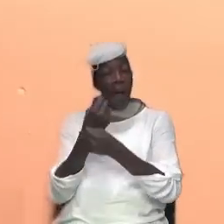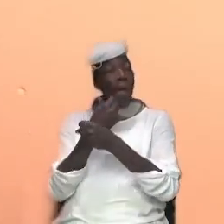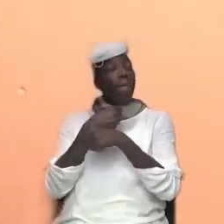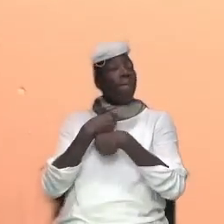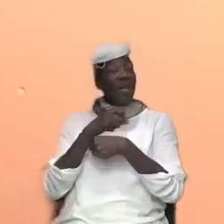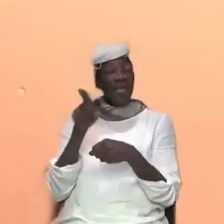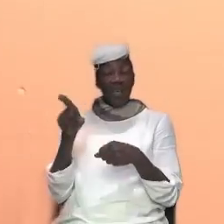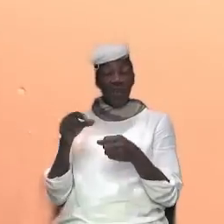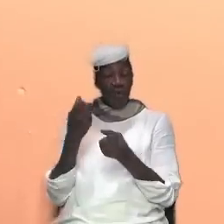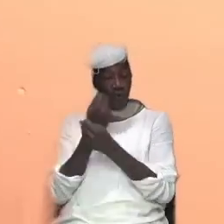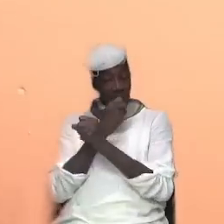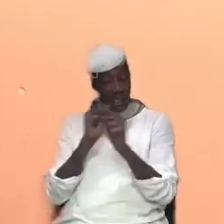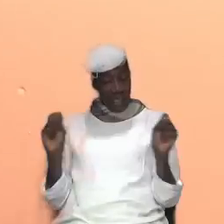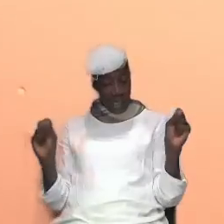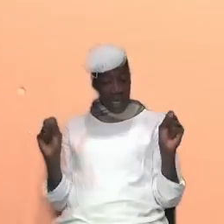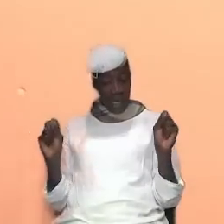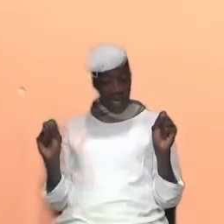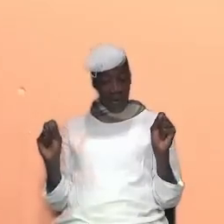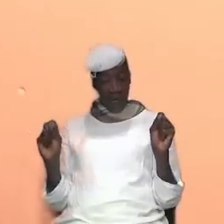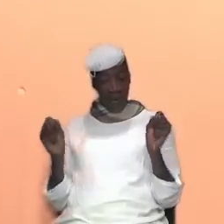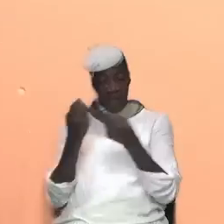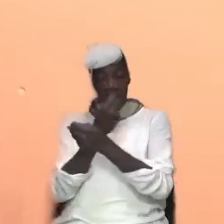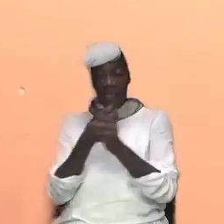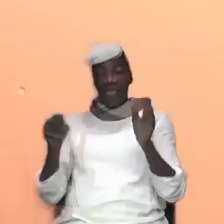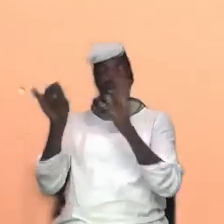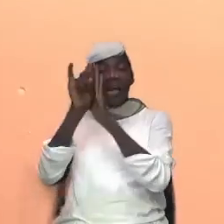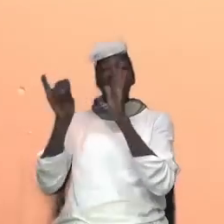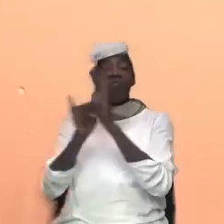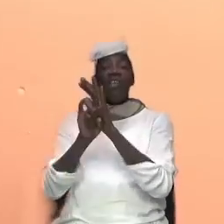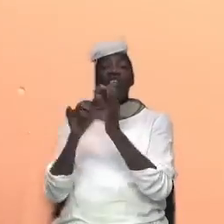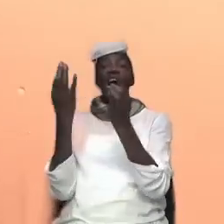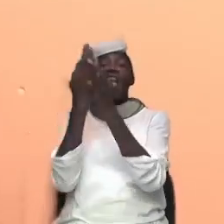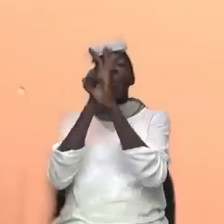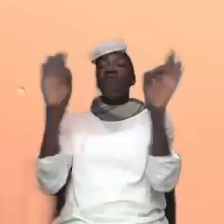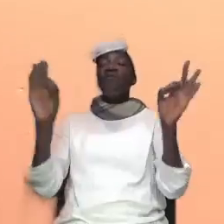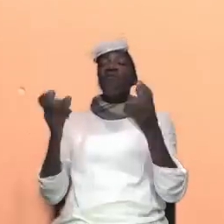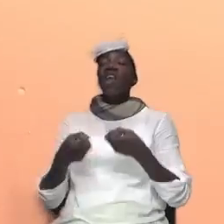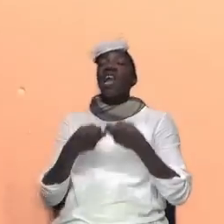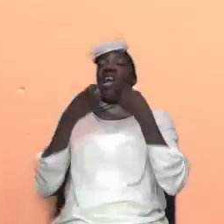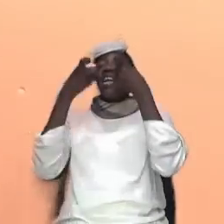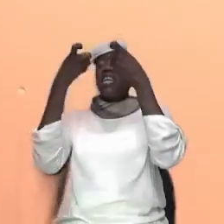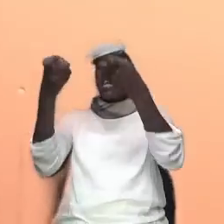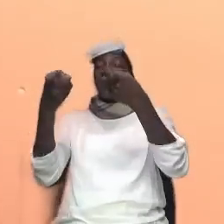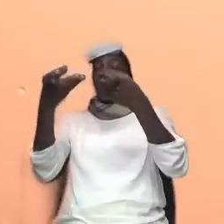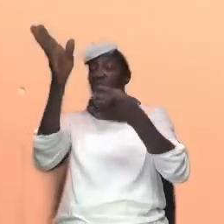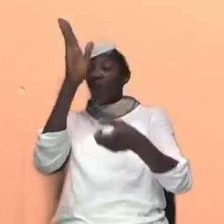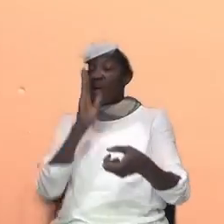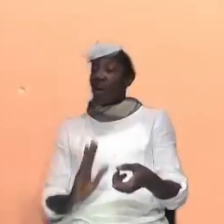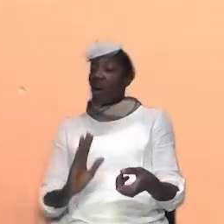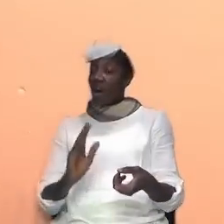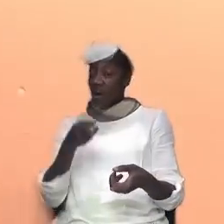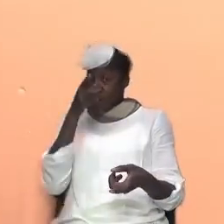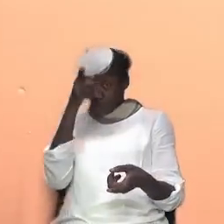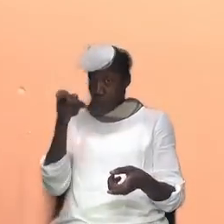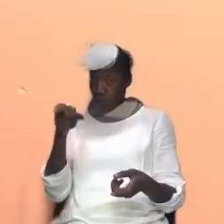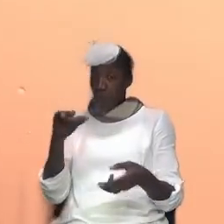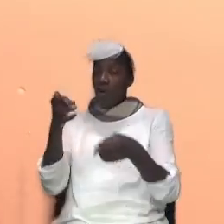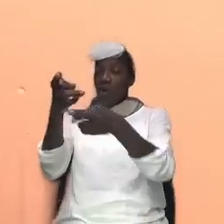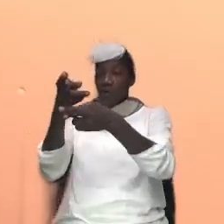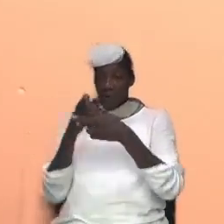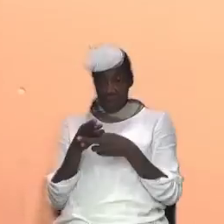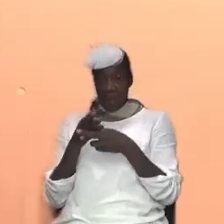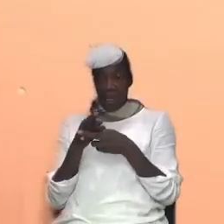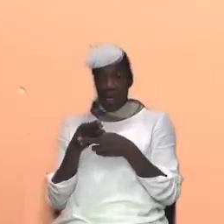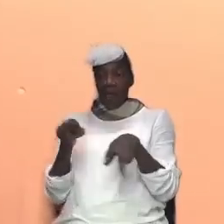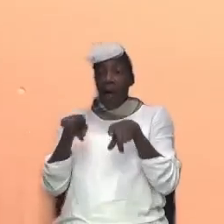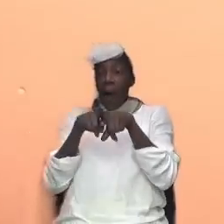So salvation is a free gift from God, and we just move to receive it. But having been